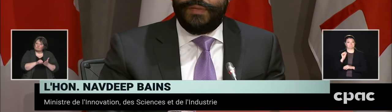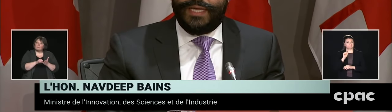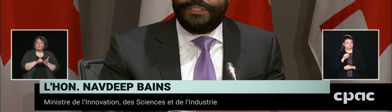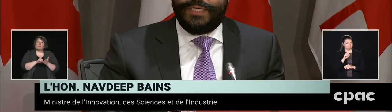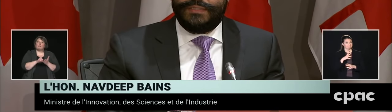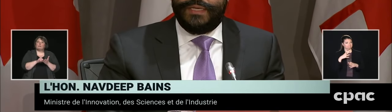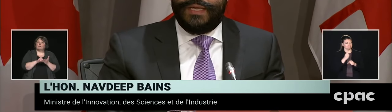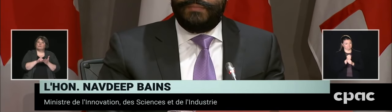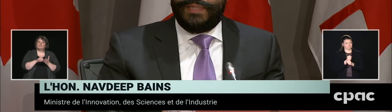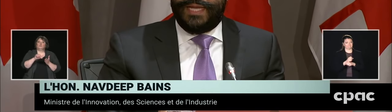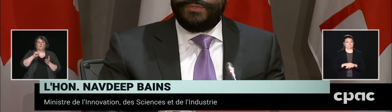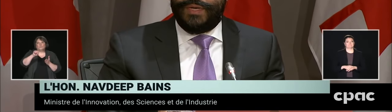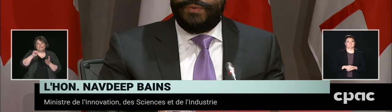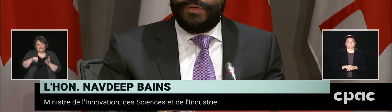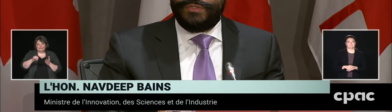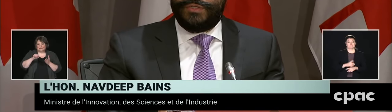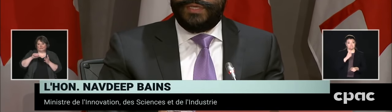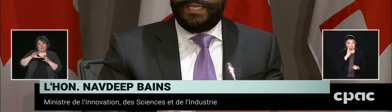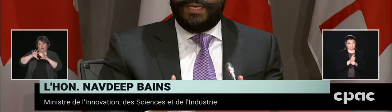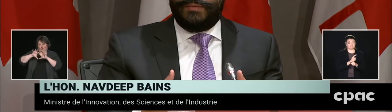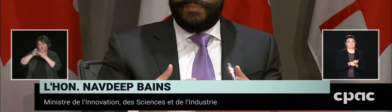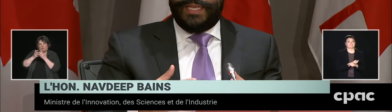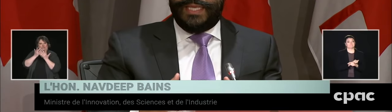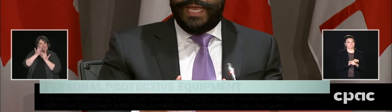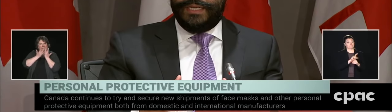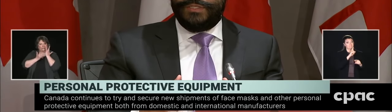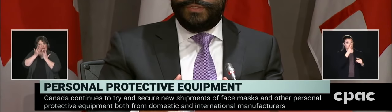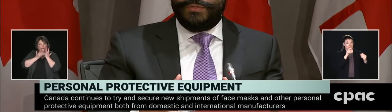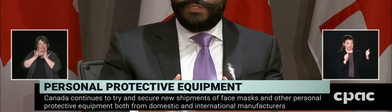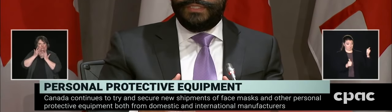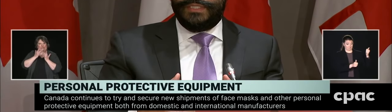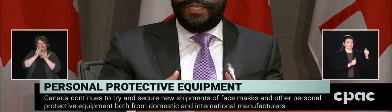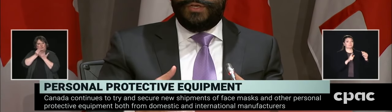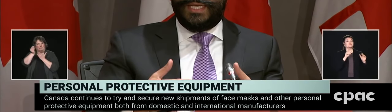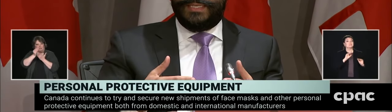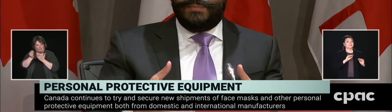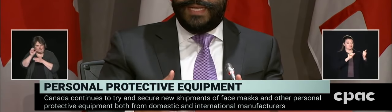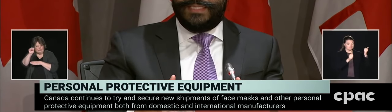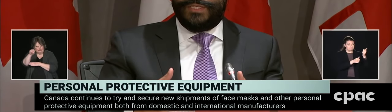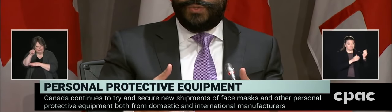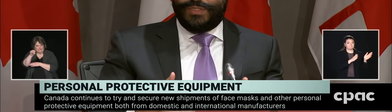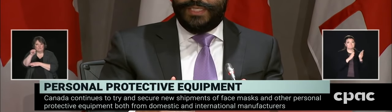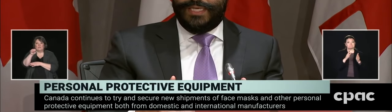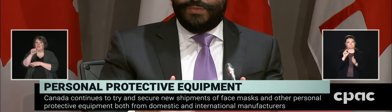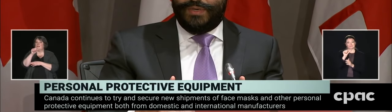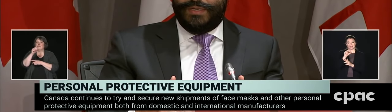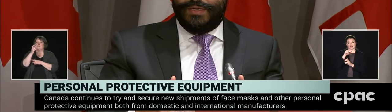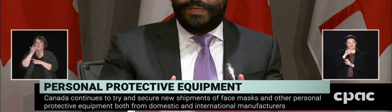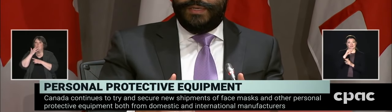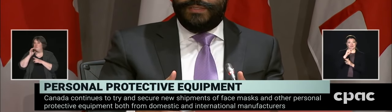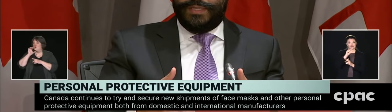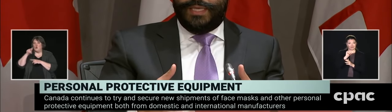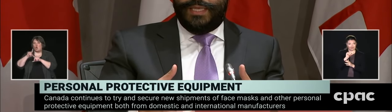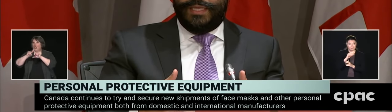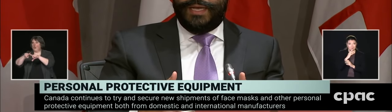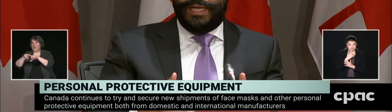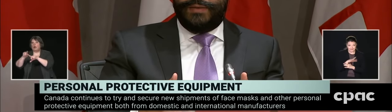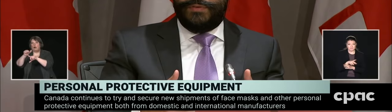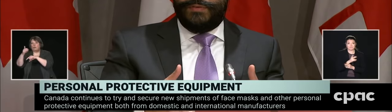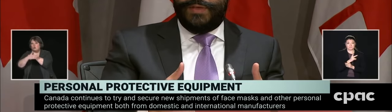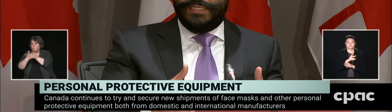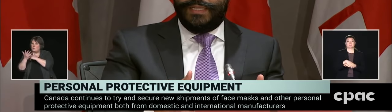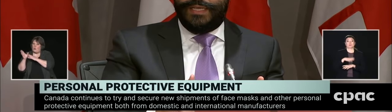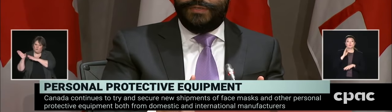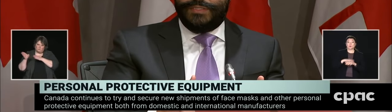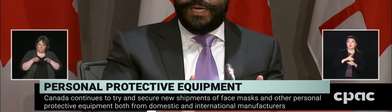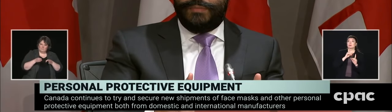global supply chains, but that's why we're also looking at Made in Canada solutions that look at domestic sourcing as well. So the key thing to highlight